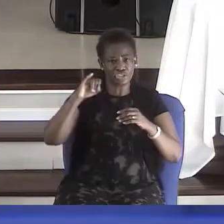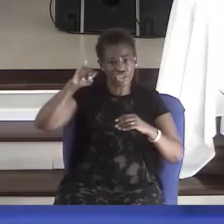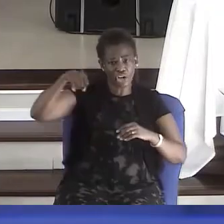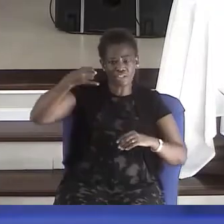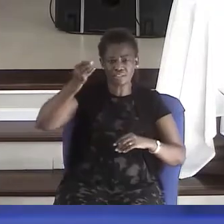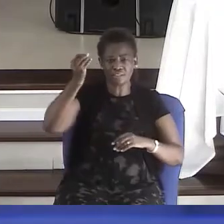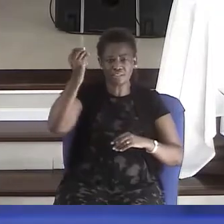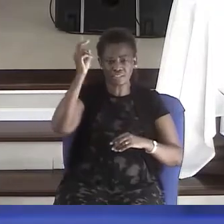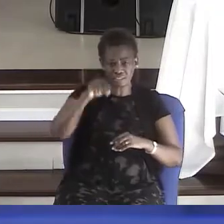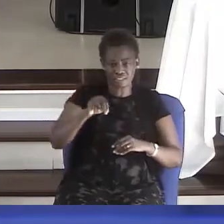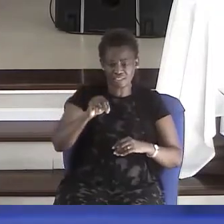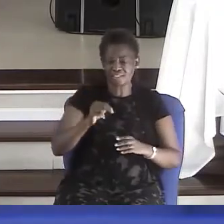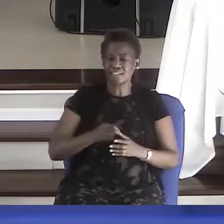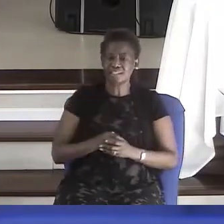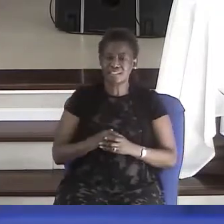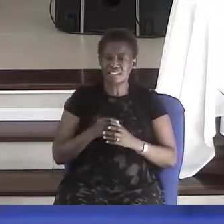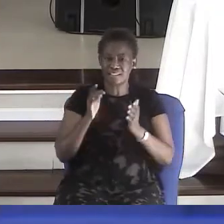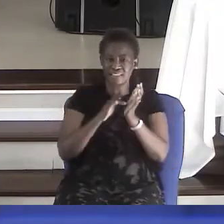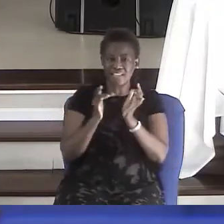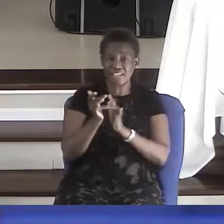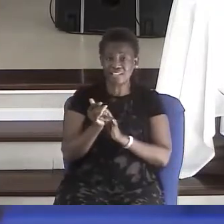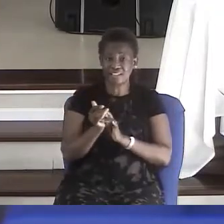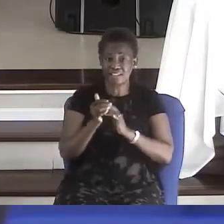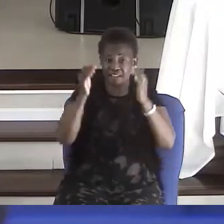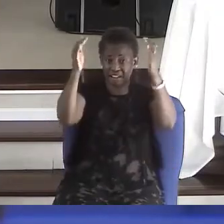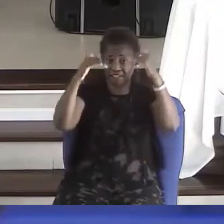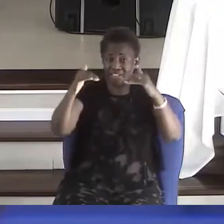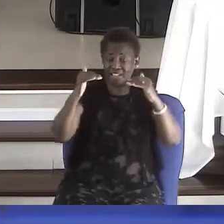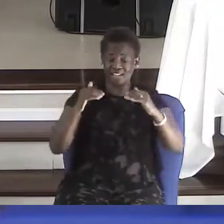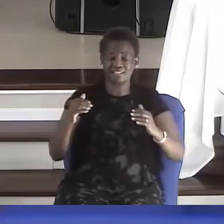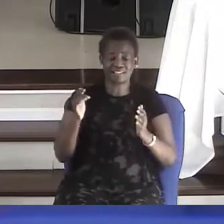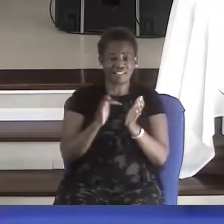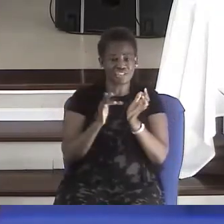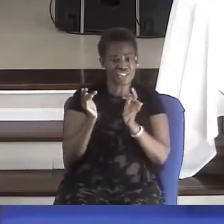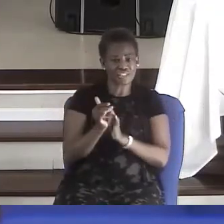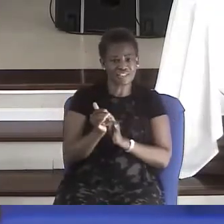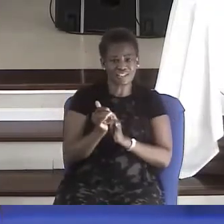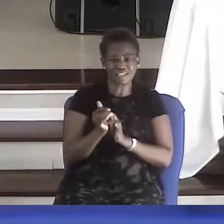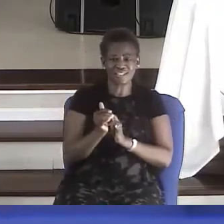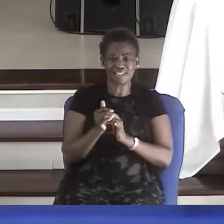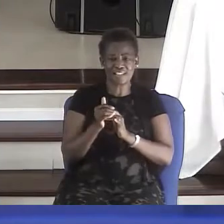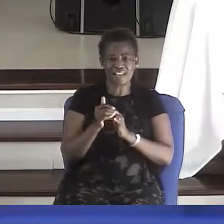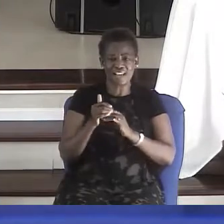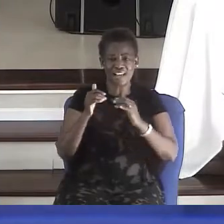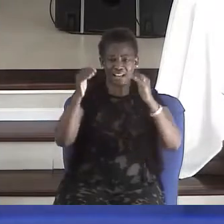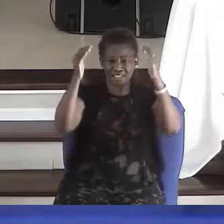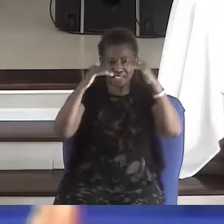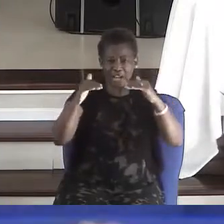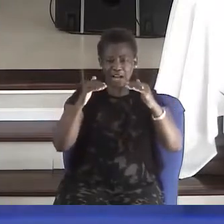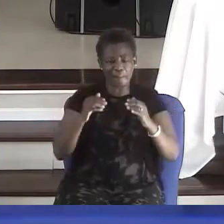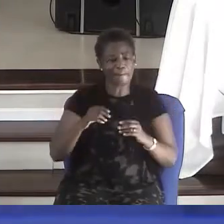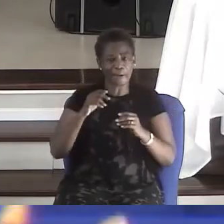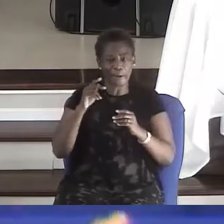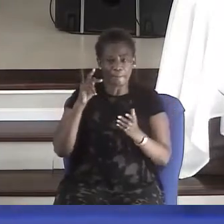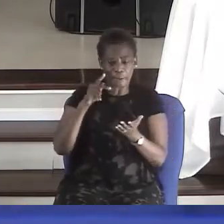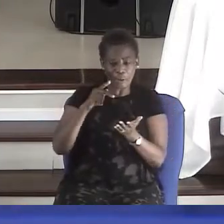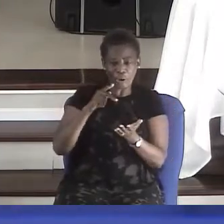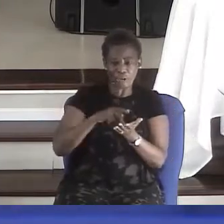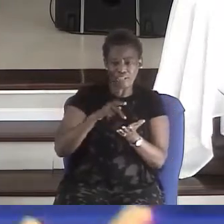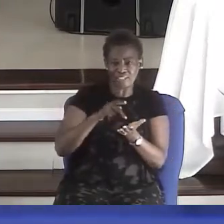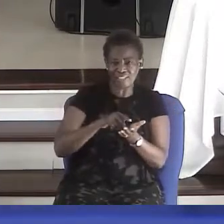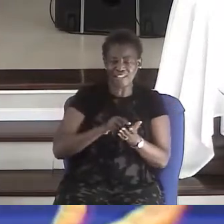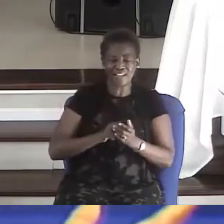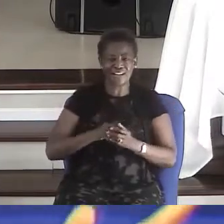to us in a little while. And then Jesus and the Apostle Paul corresponding in the same breath. You see, the unity of